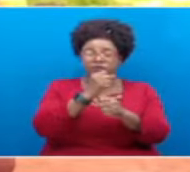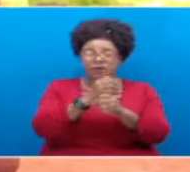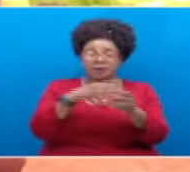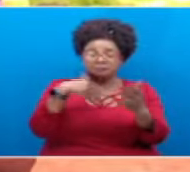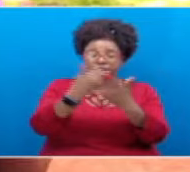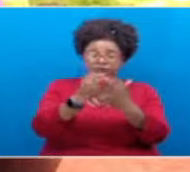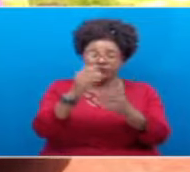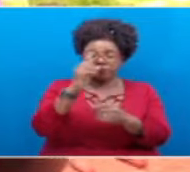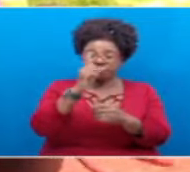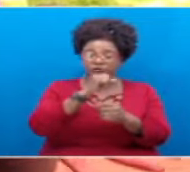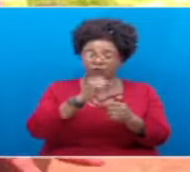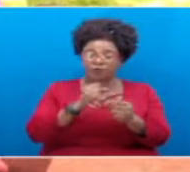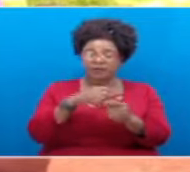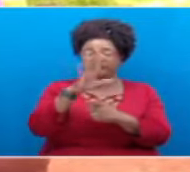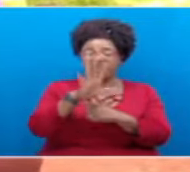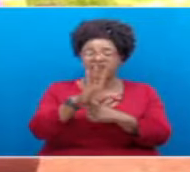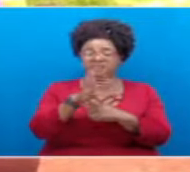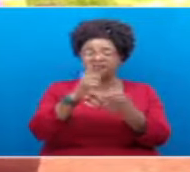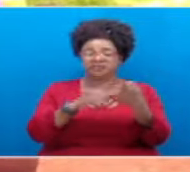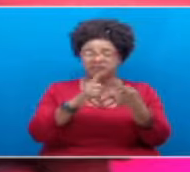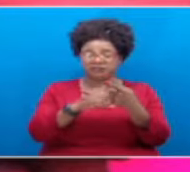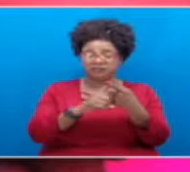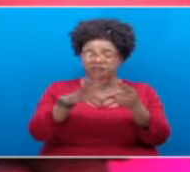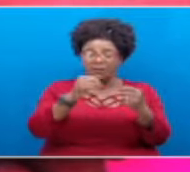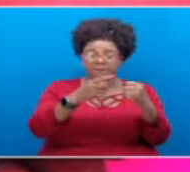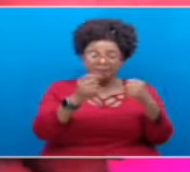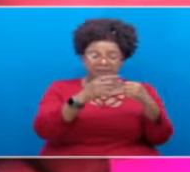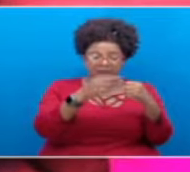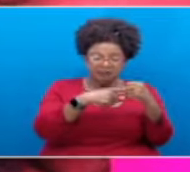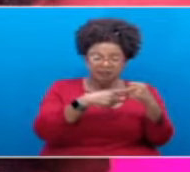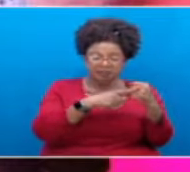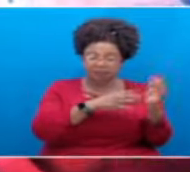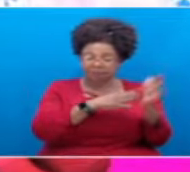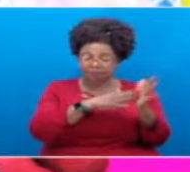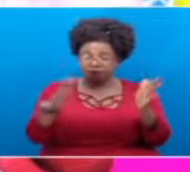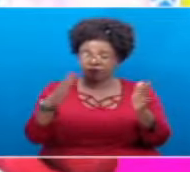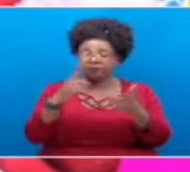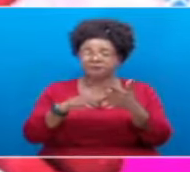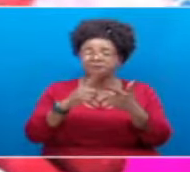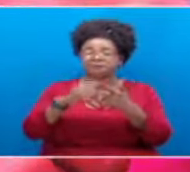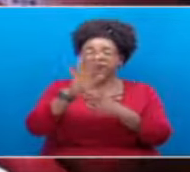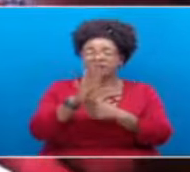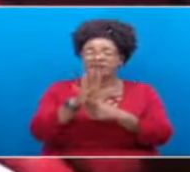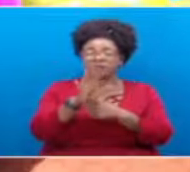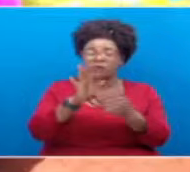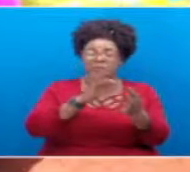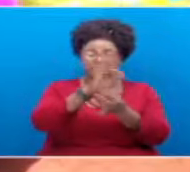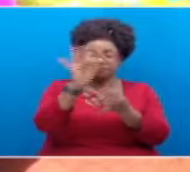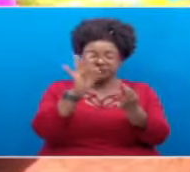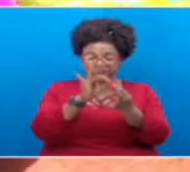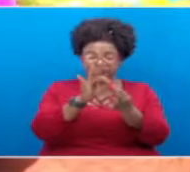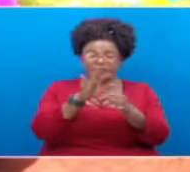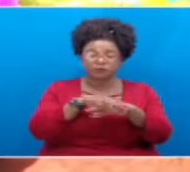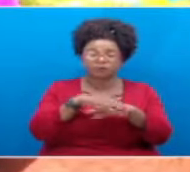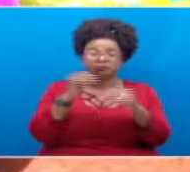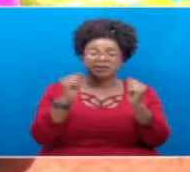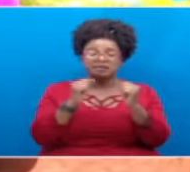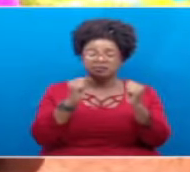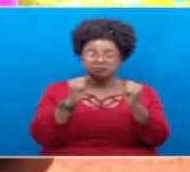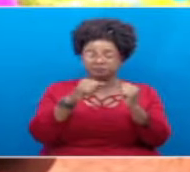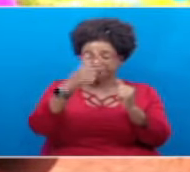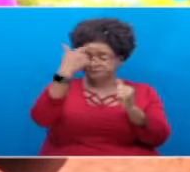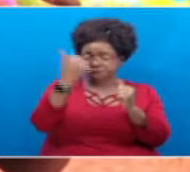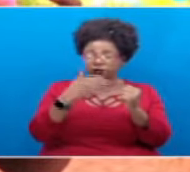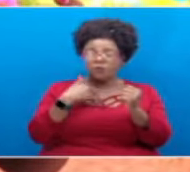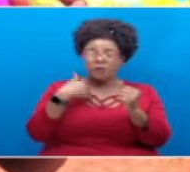years. So it's from 6 months up to the age of 5 years. So we are so specific on malaria because we want to